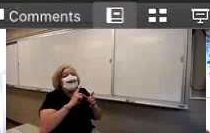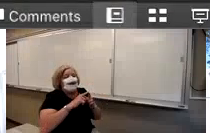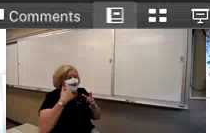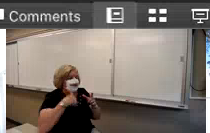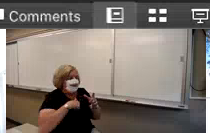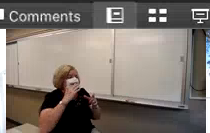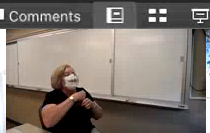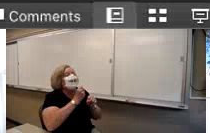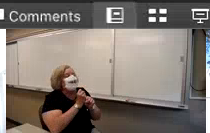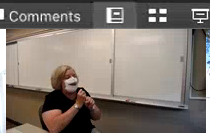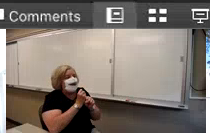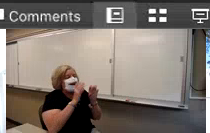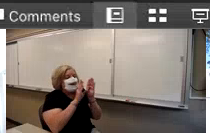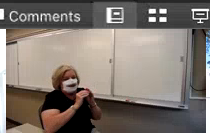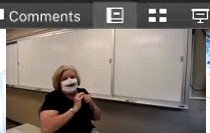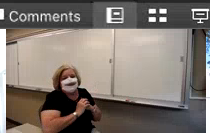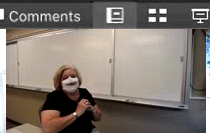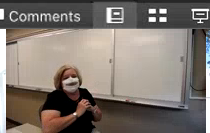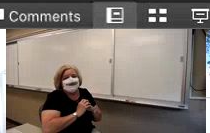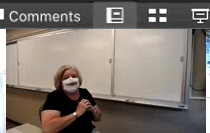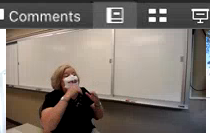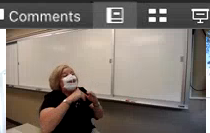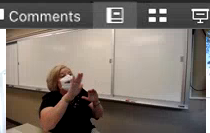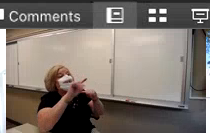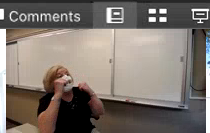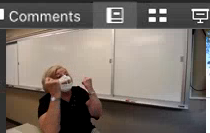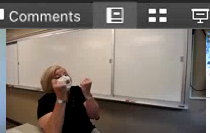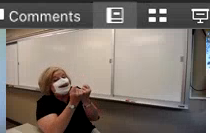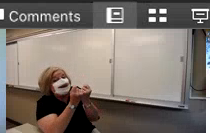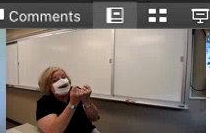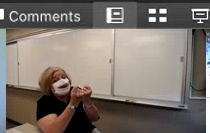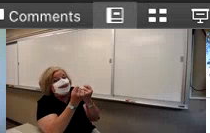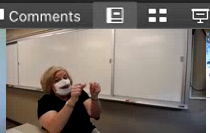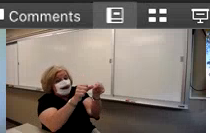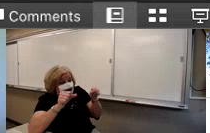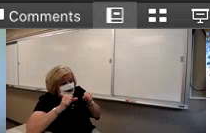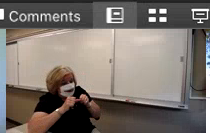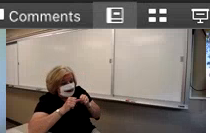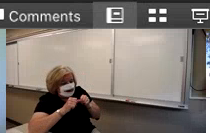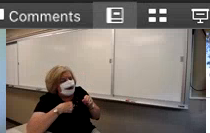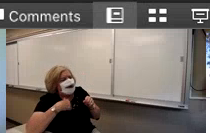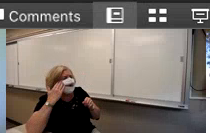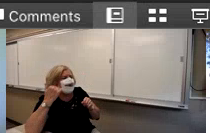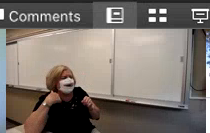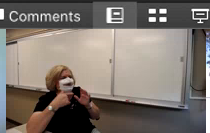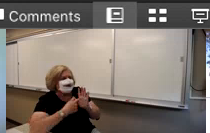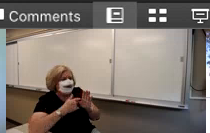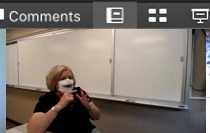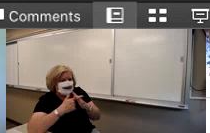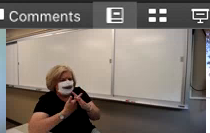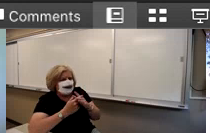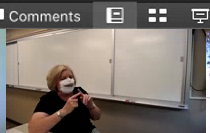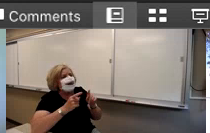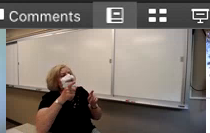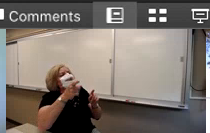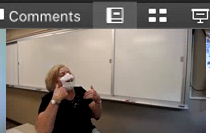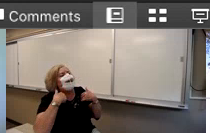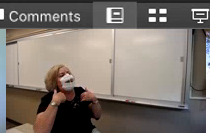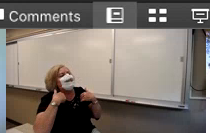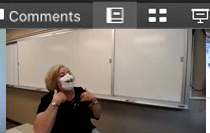meeting. So in your team area, and I know I kind of showed this at the beginning, you have